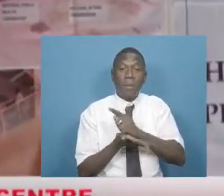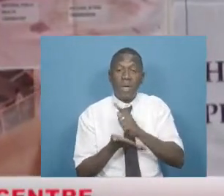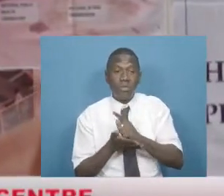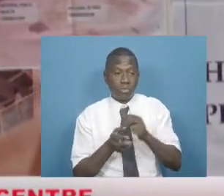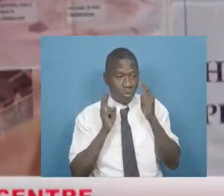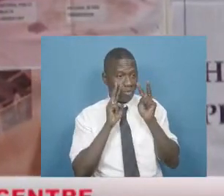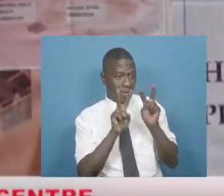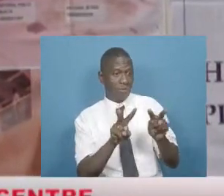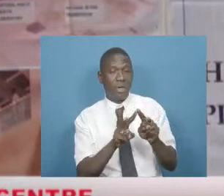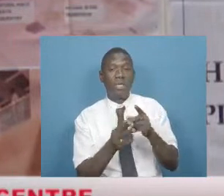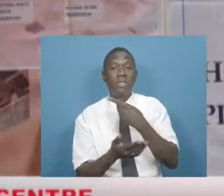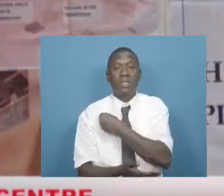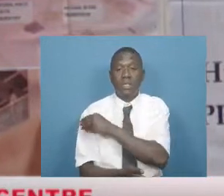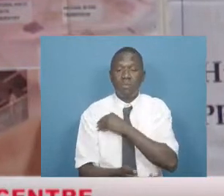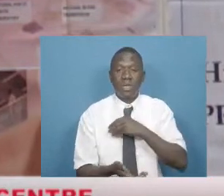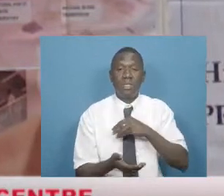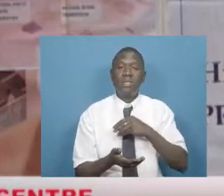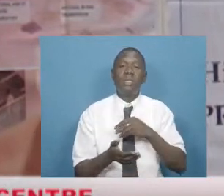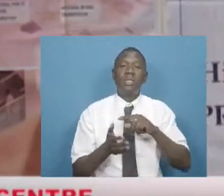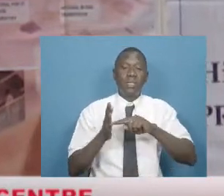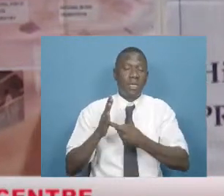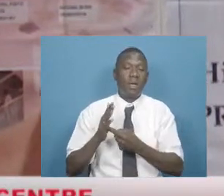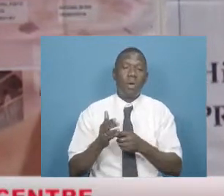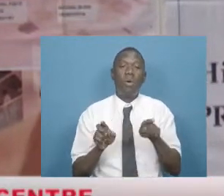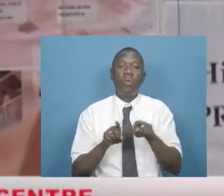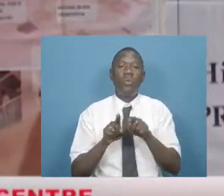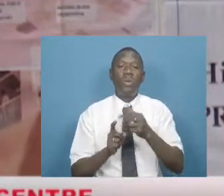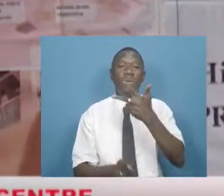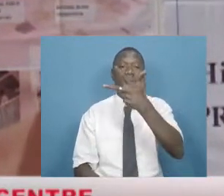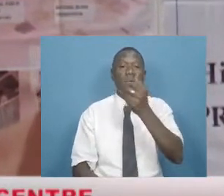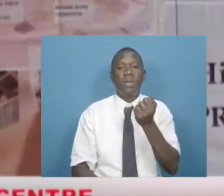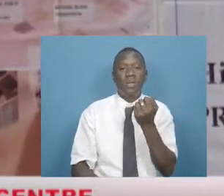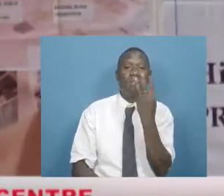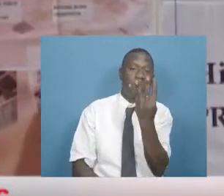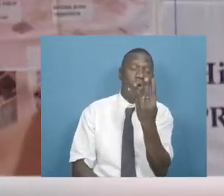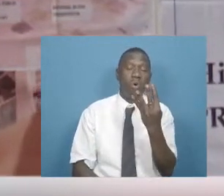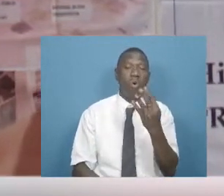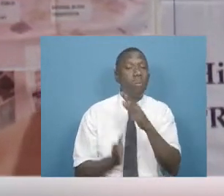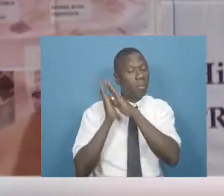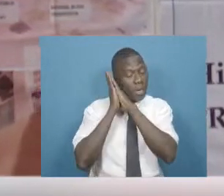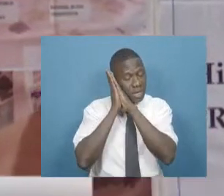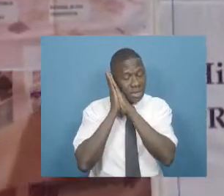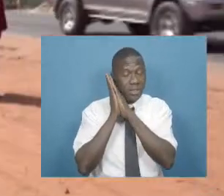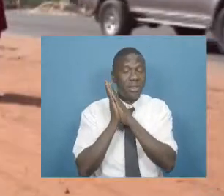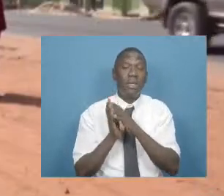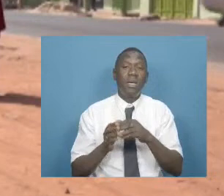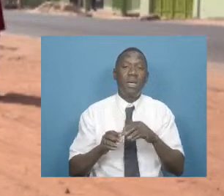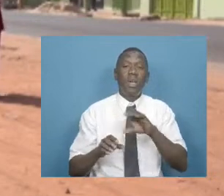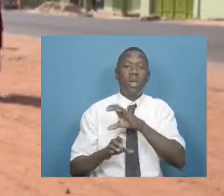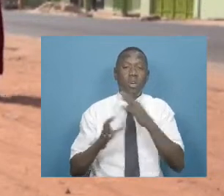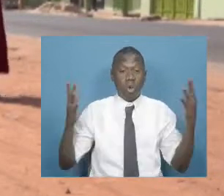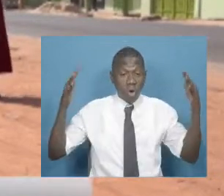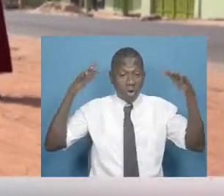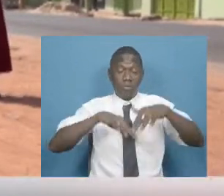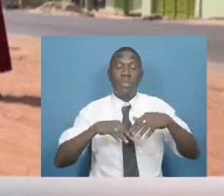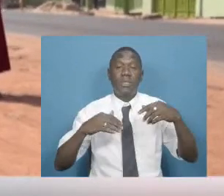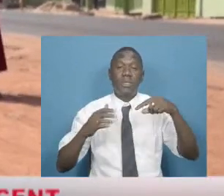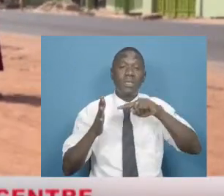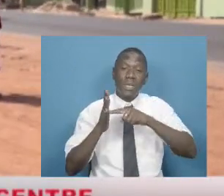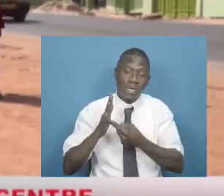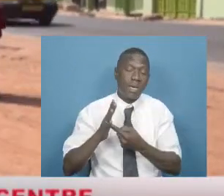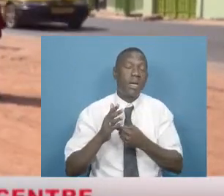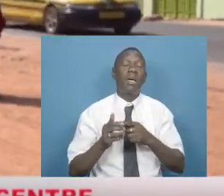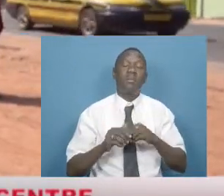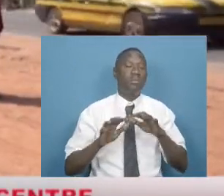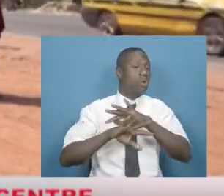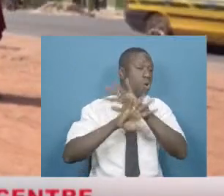treatment center with 84 beds, public health and training center, conference center, and utility buildings required for the effective functioning